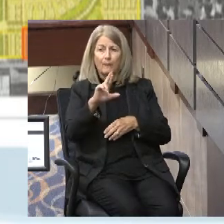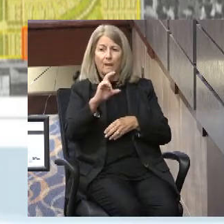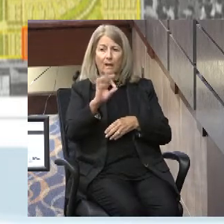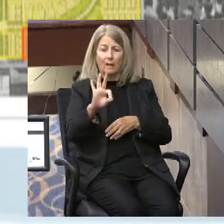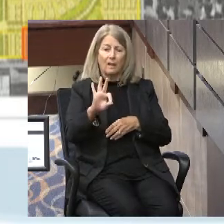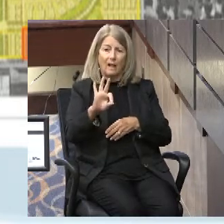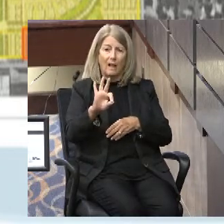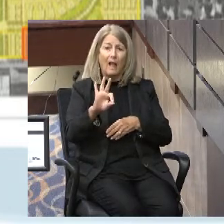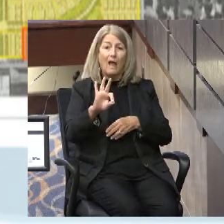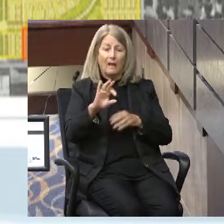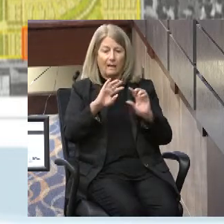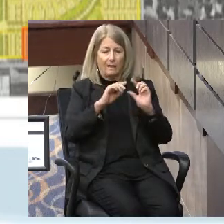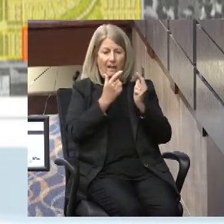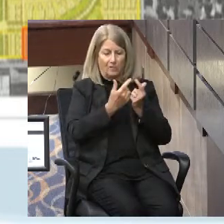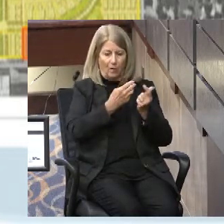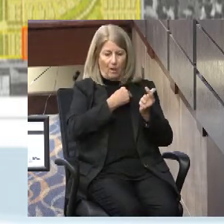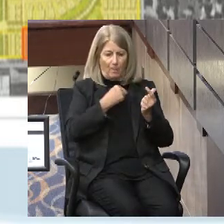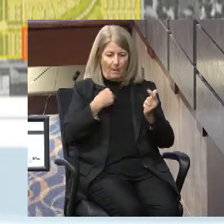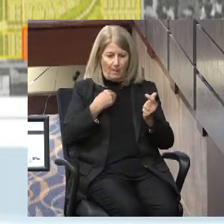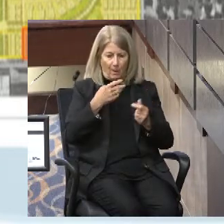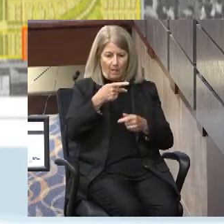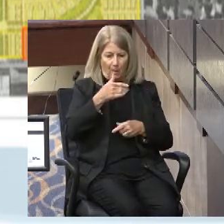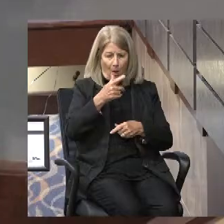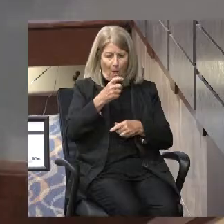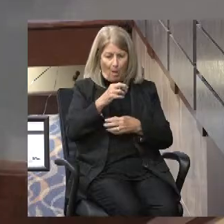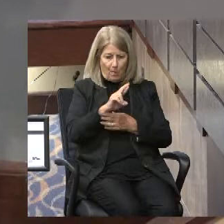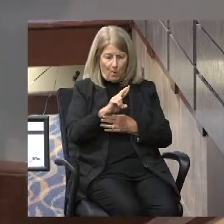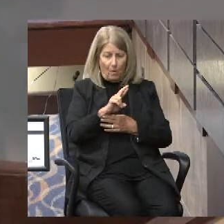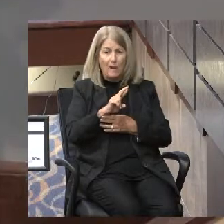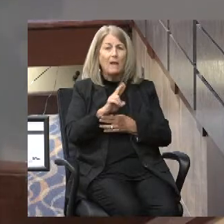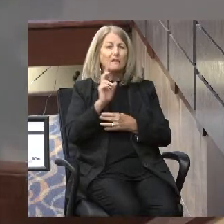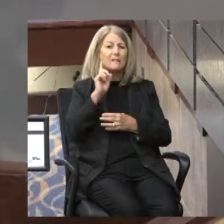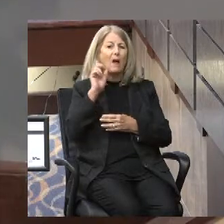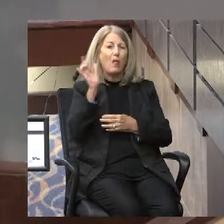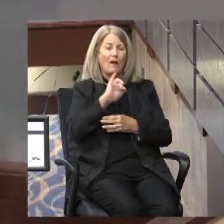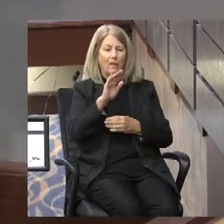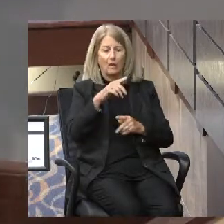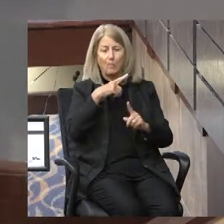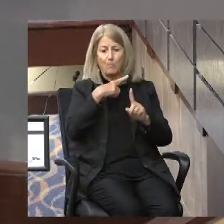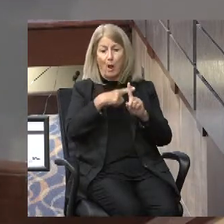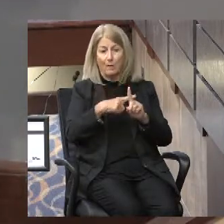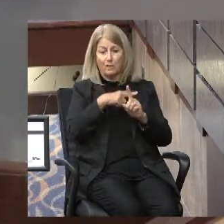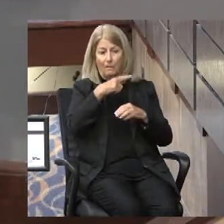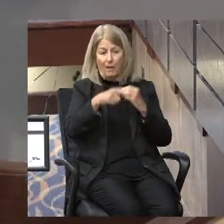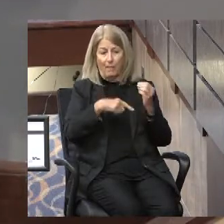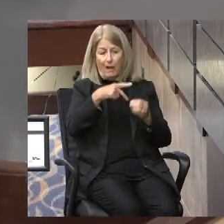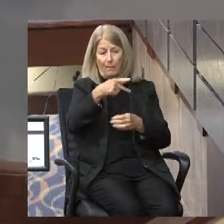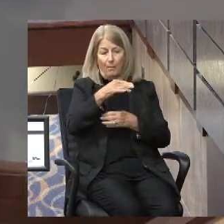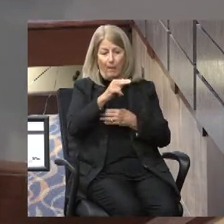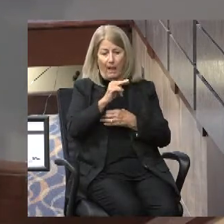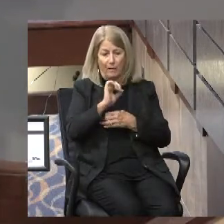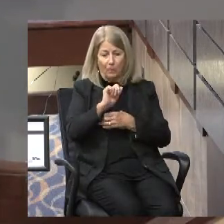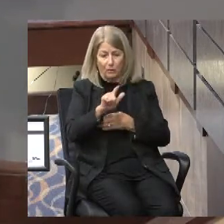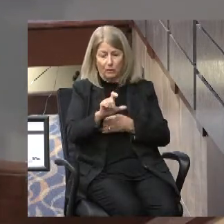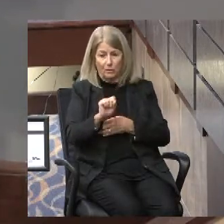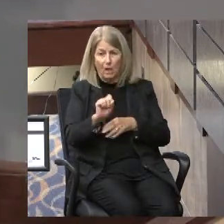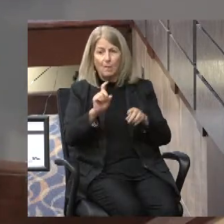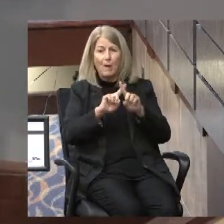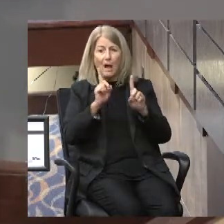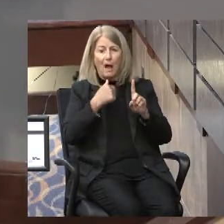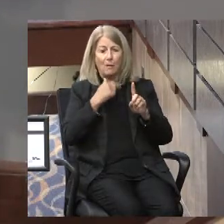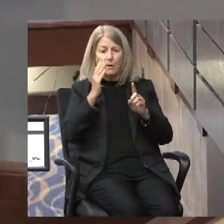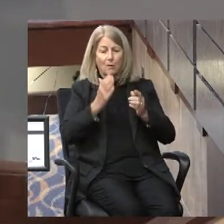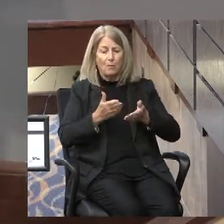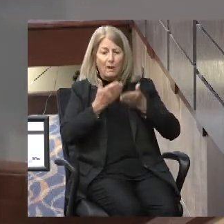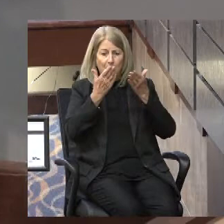like they are positive about panels. And that's good as far as it goes, but I would recommend that the city add language